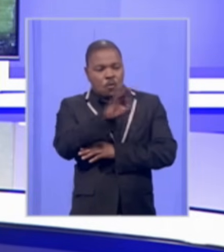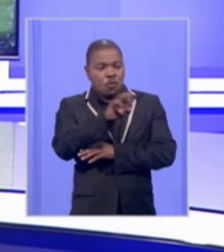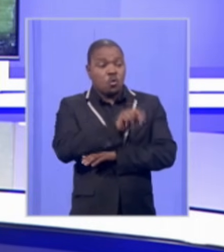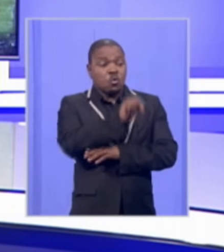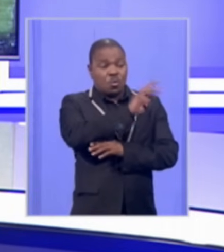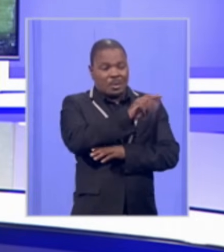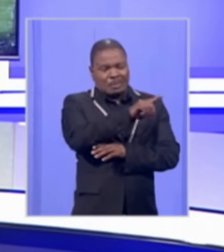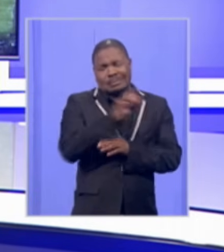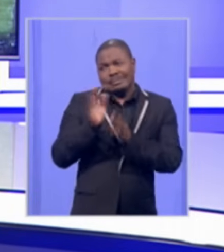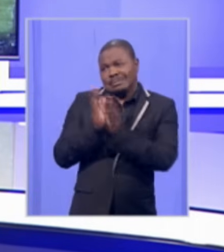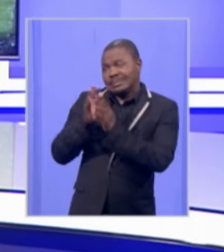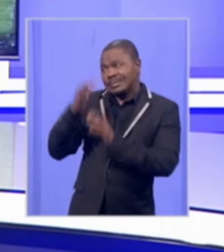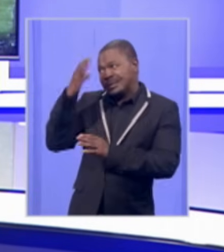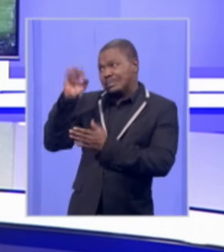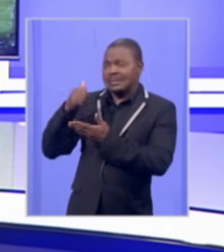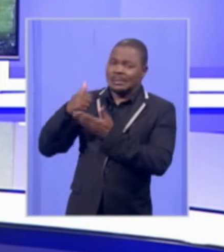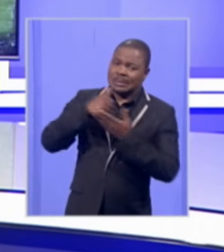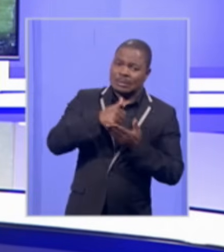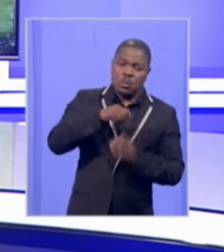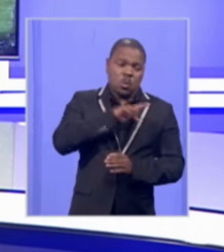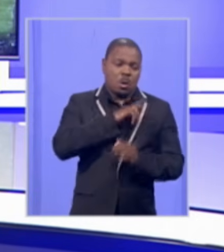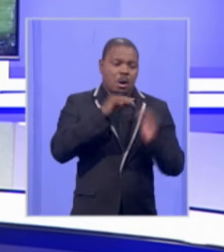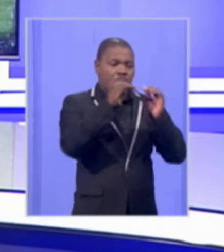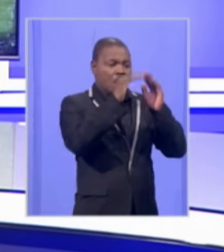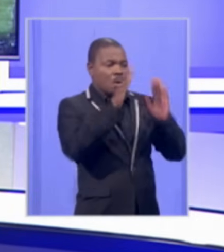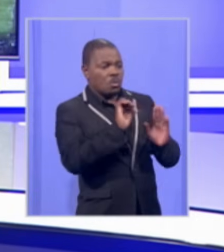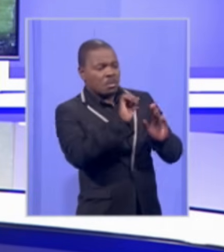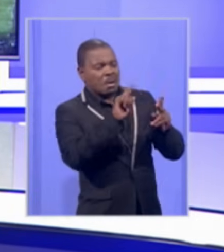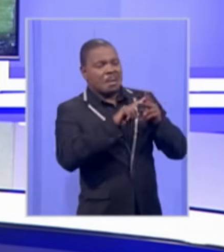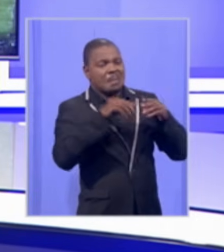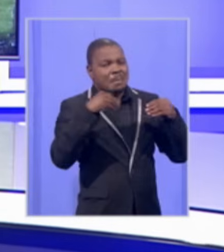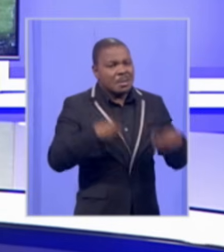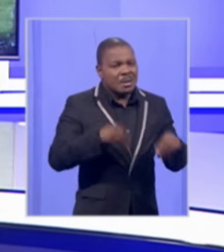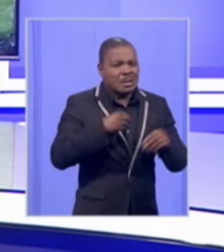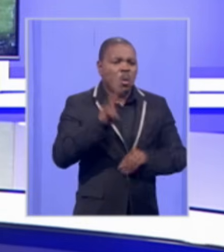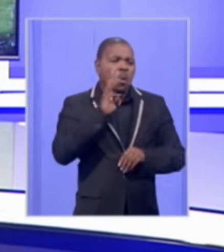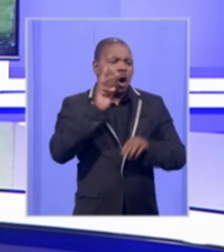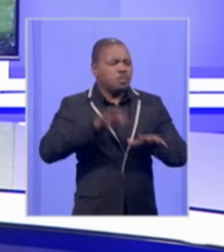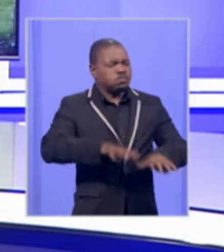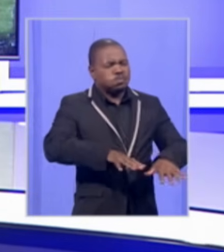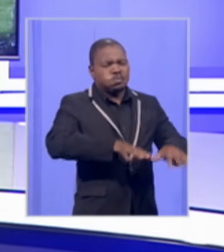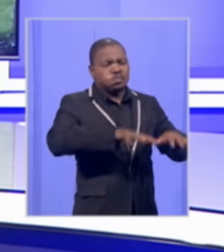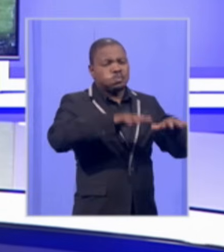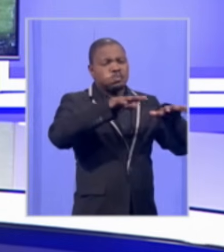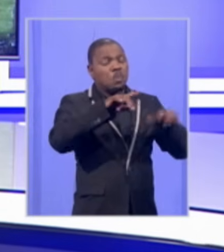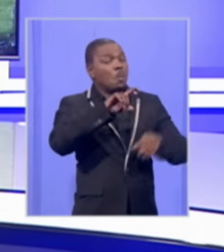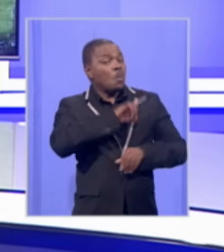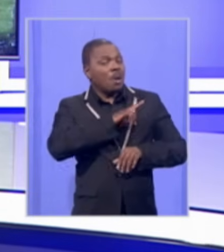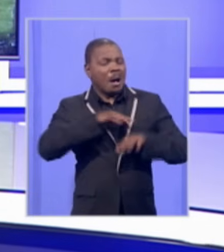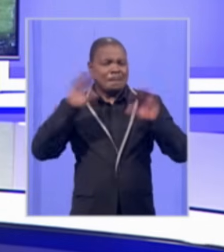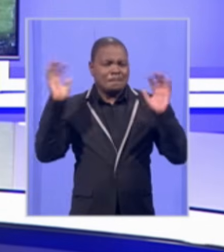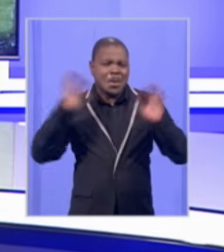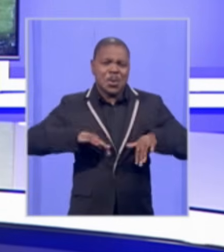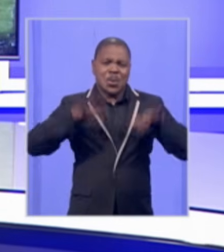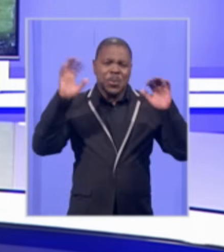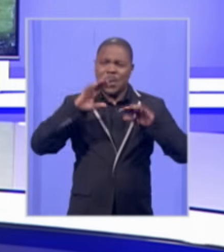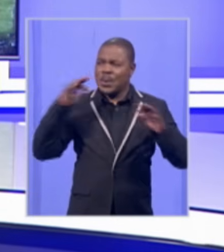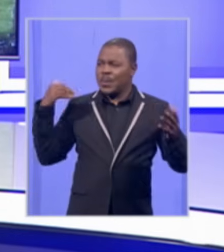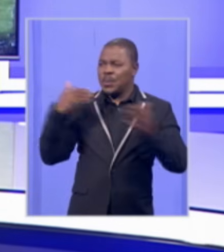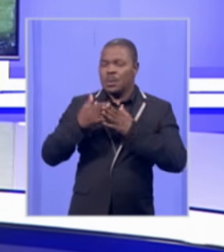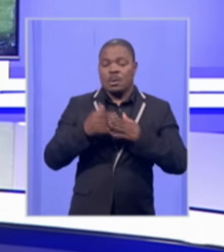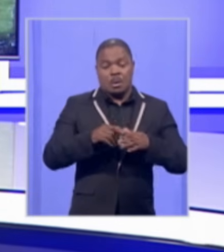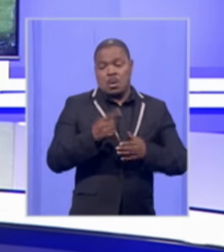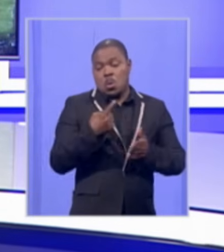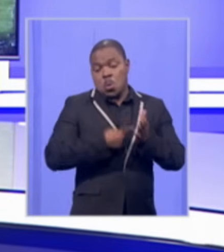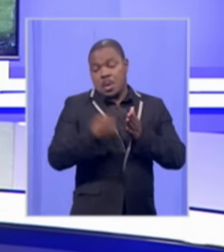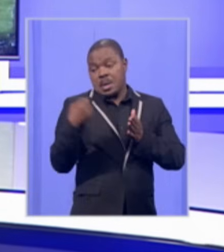thusa. Seno ke morago ga gore matlo a bone le dikgwebo di rwalele ka ntlha dipula tse di maatla. Ba falodisitswe go sa le gale